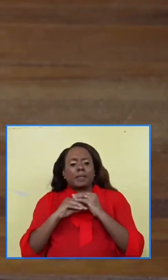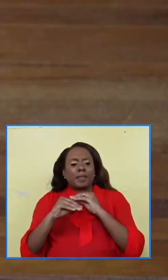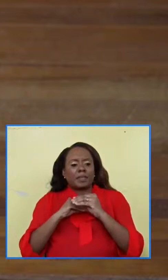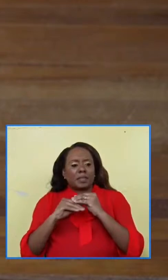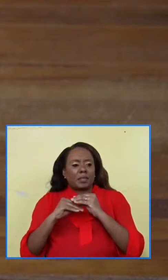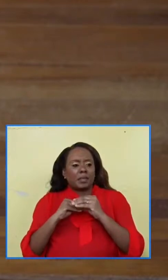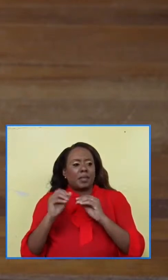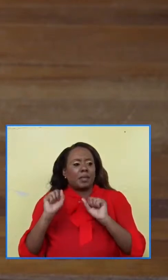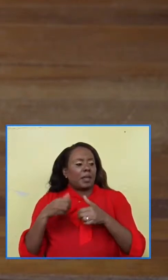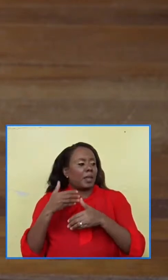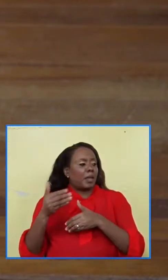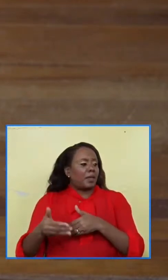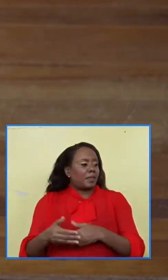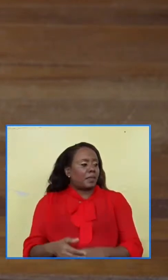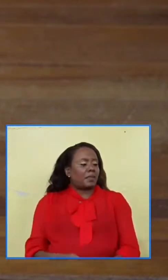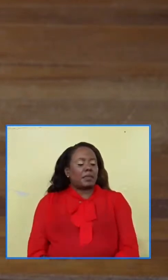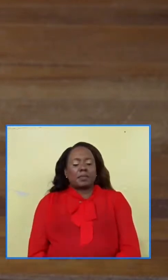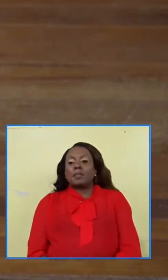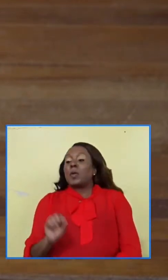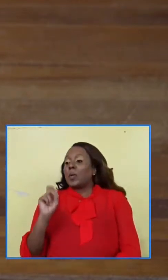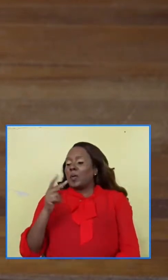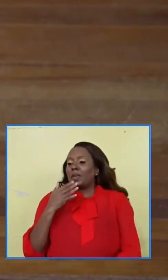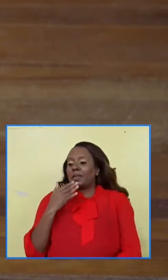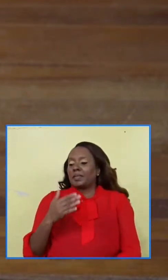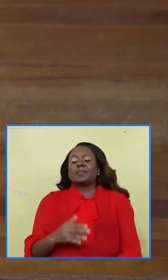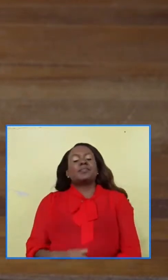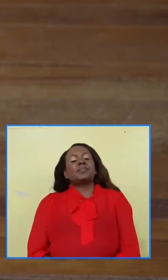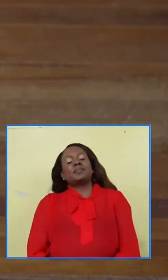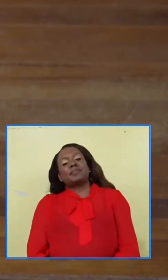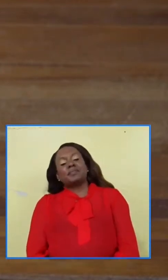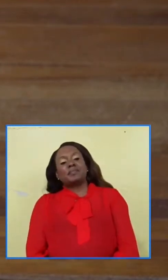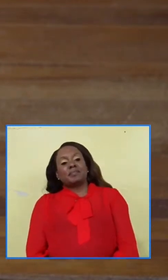that offline after. Yeah, definitely.